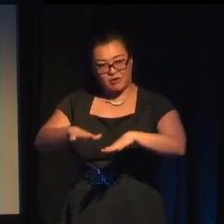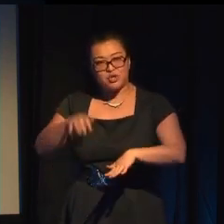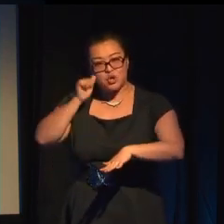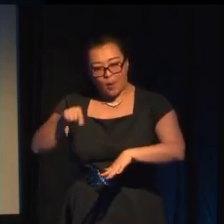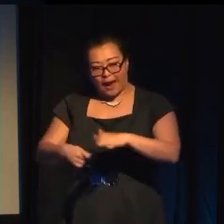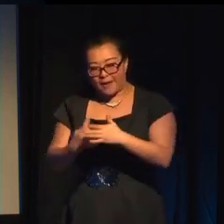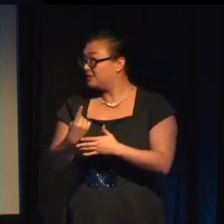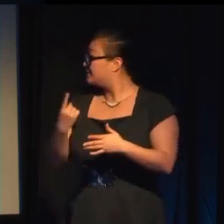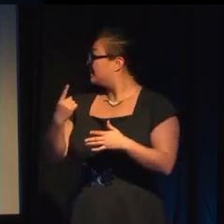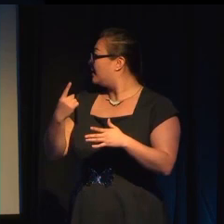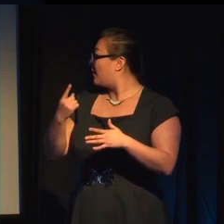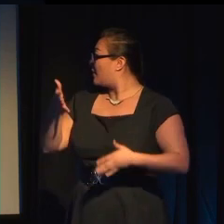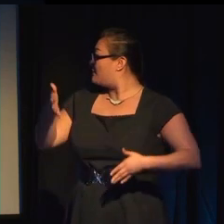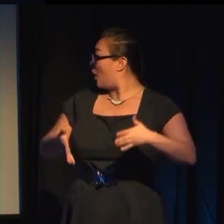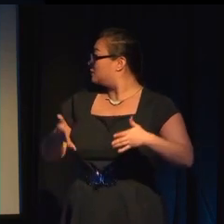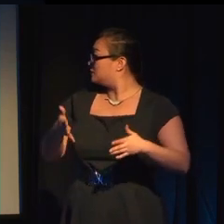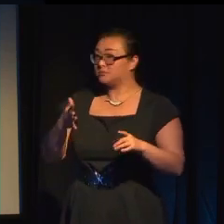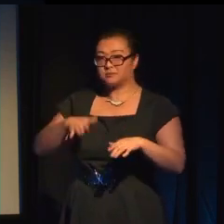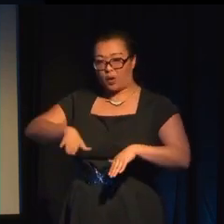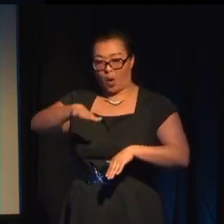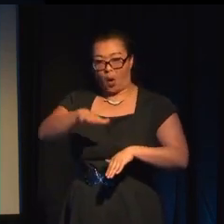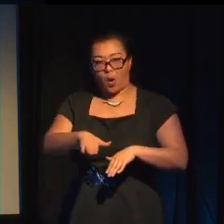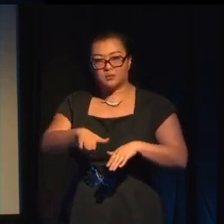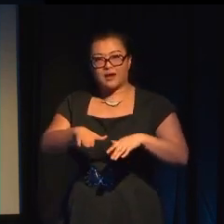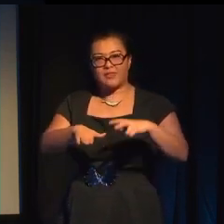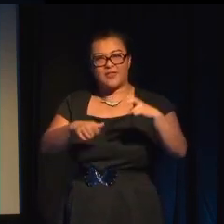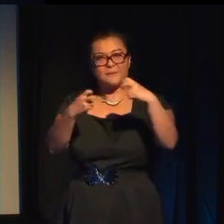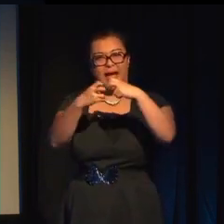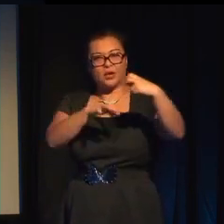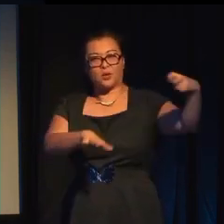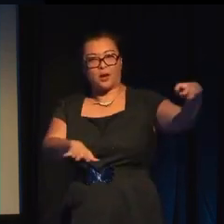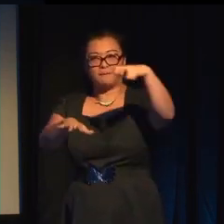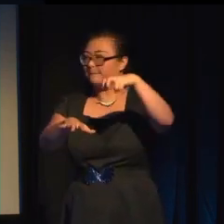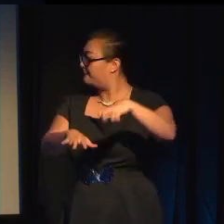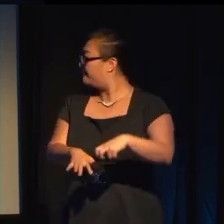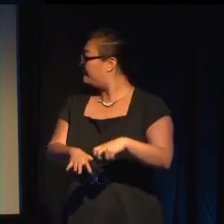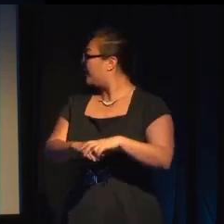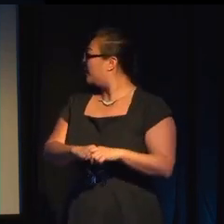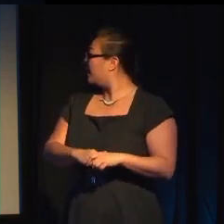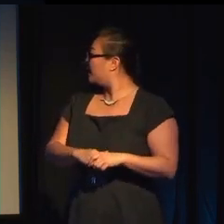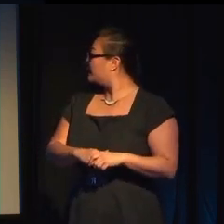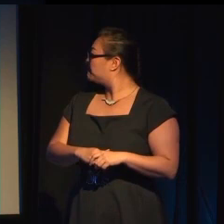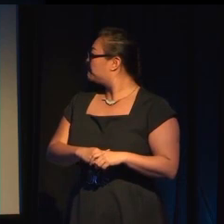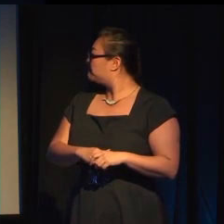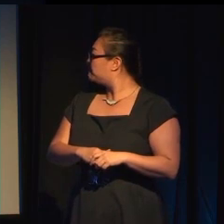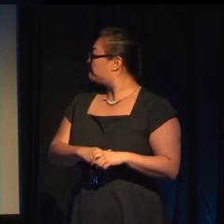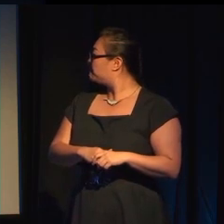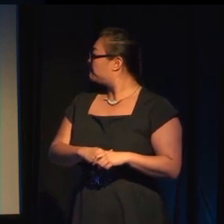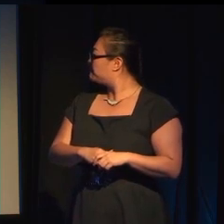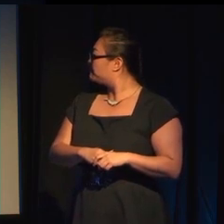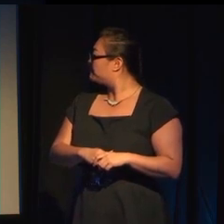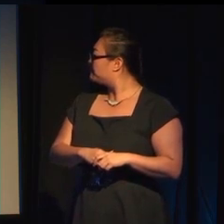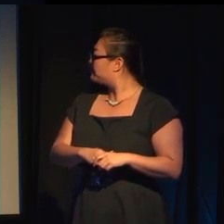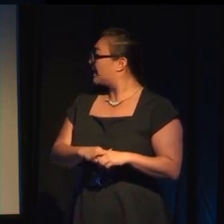magnet comes and grabs it. There's a light that goes off. This guy, who obviously you need his battery, you